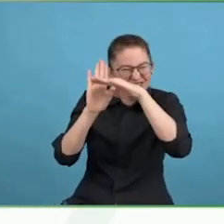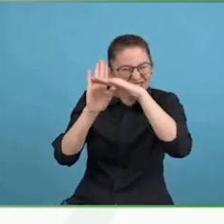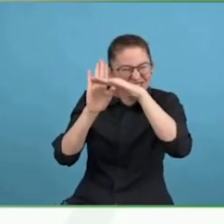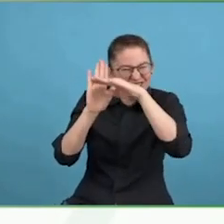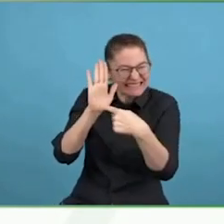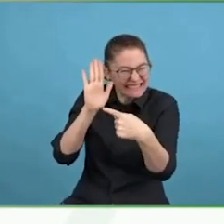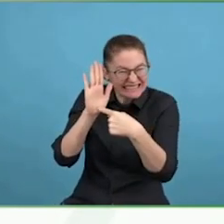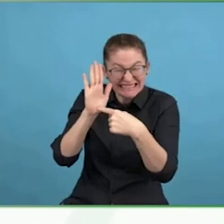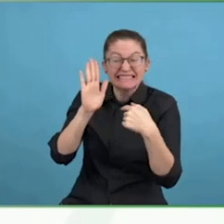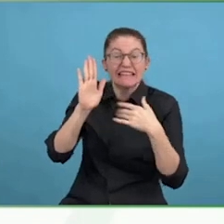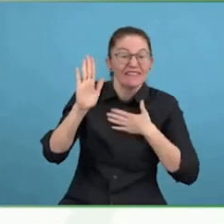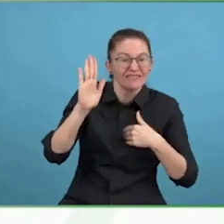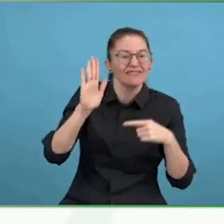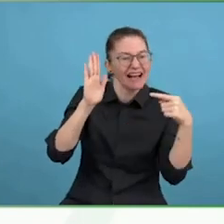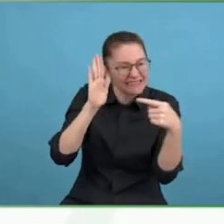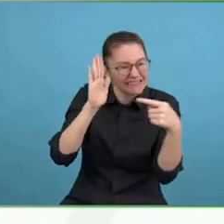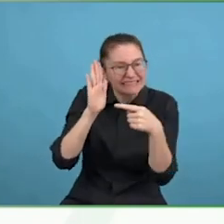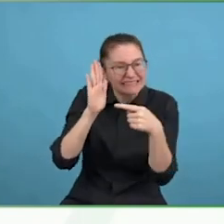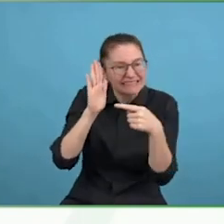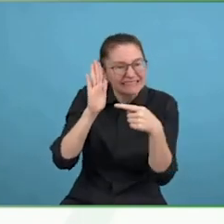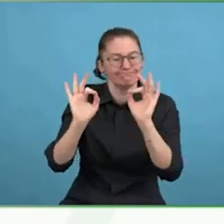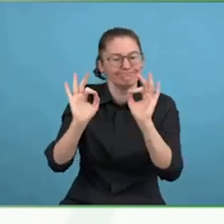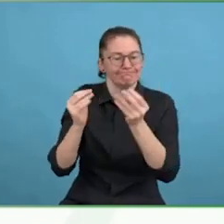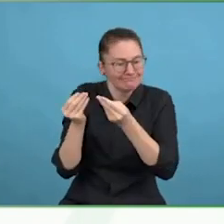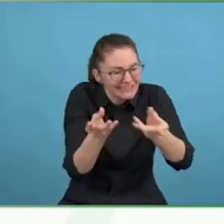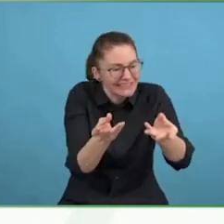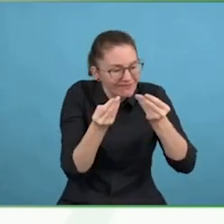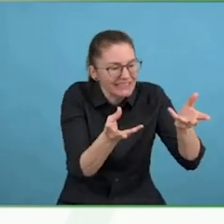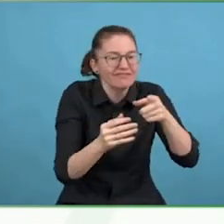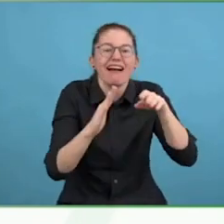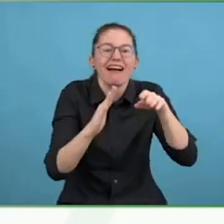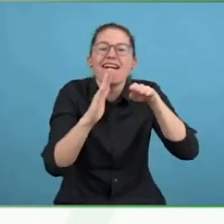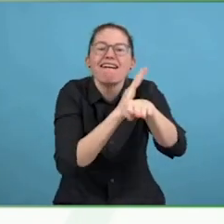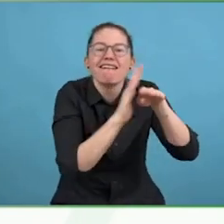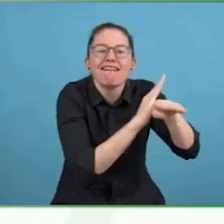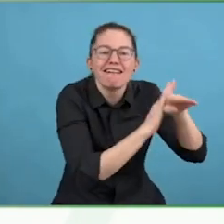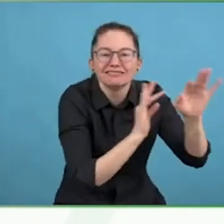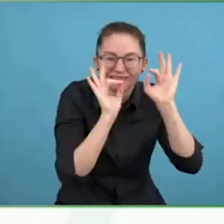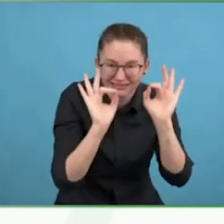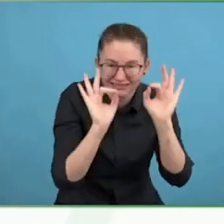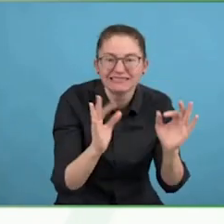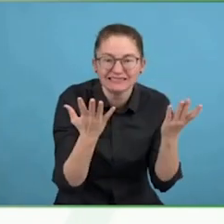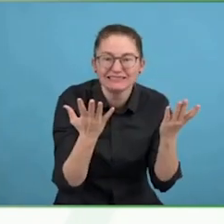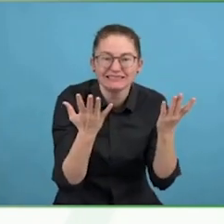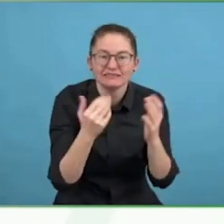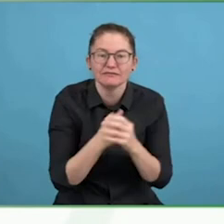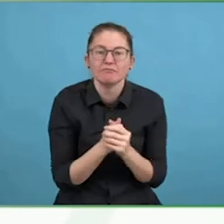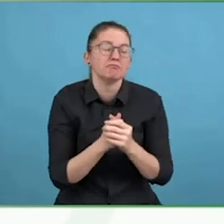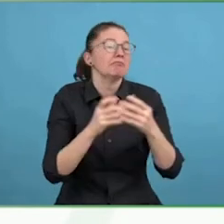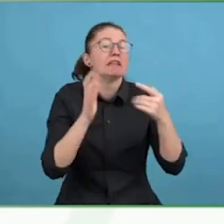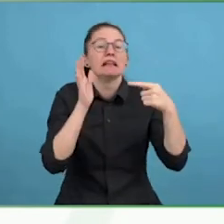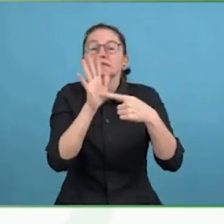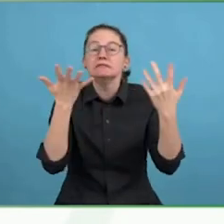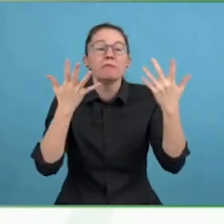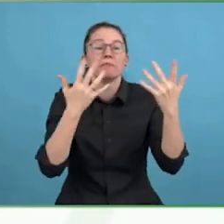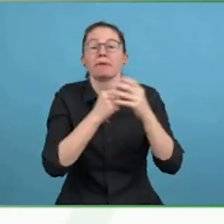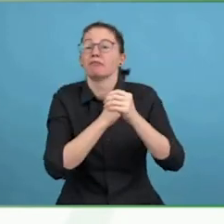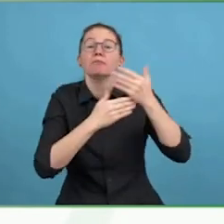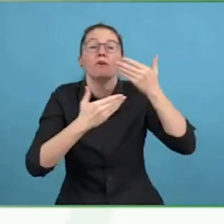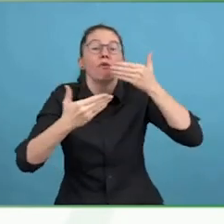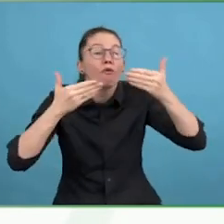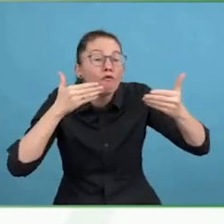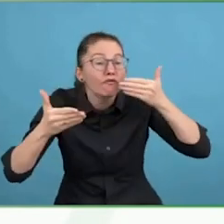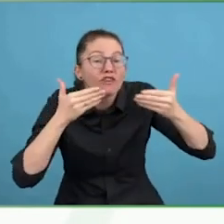of an accessible event. We published some information about the situation of the cinema